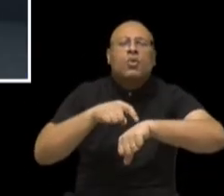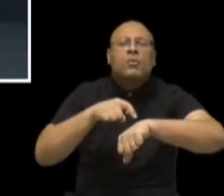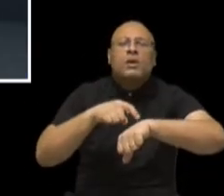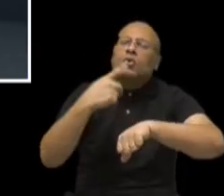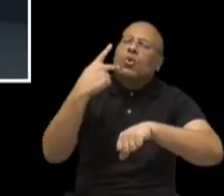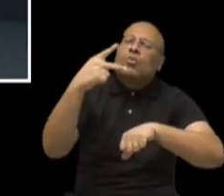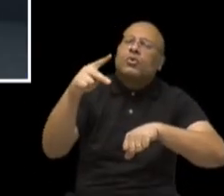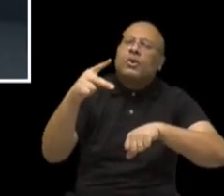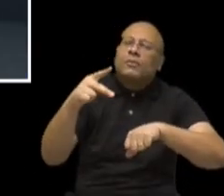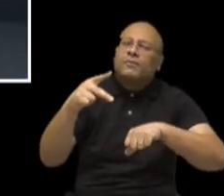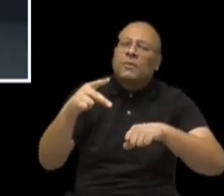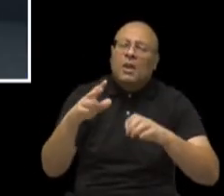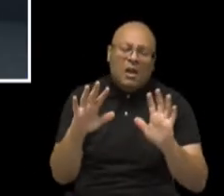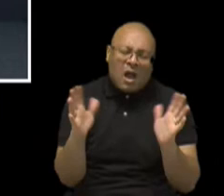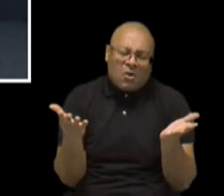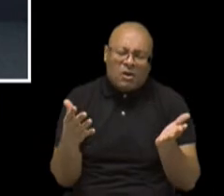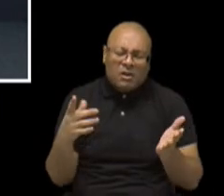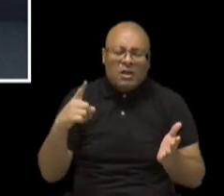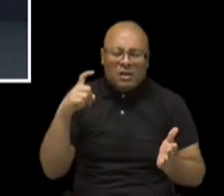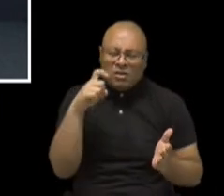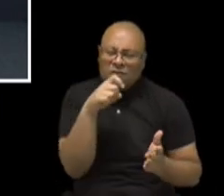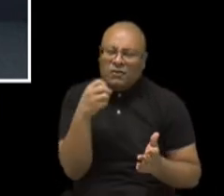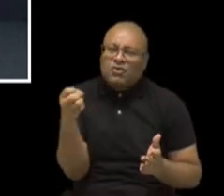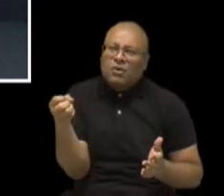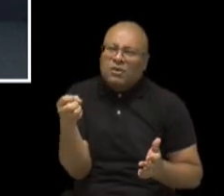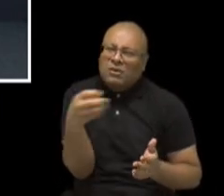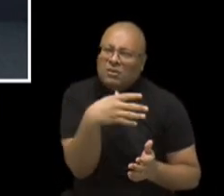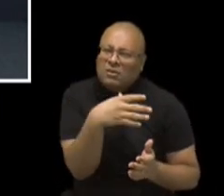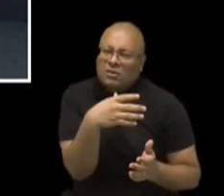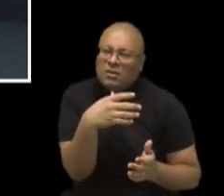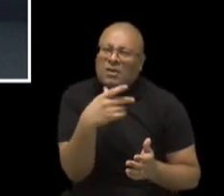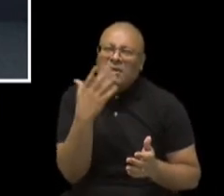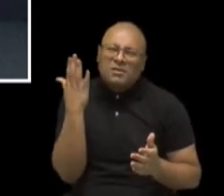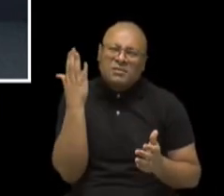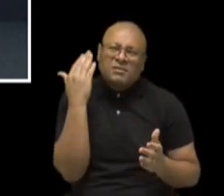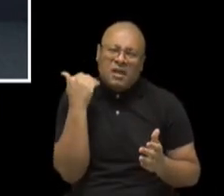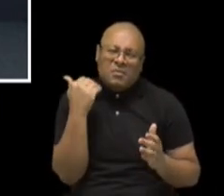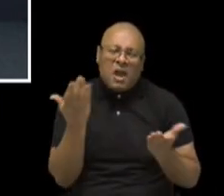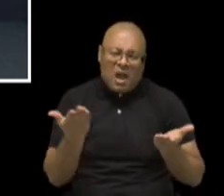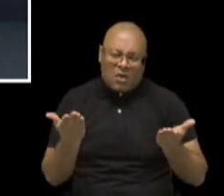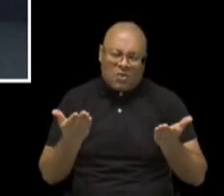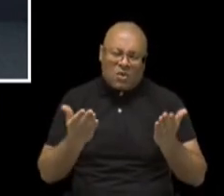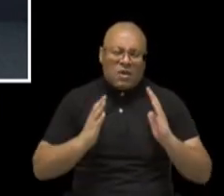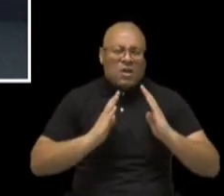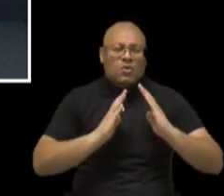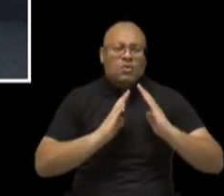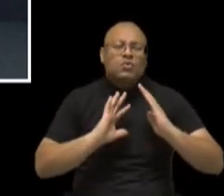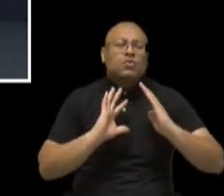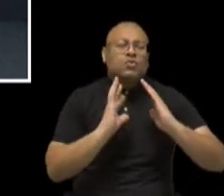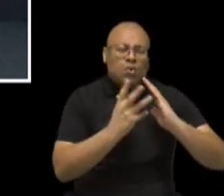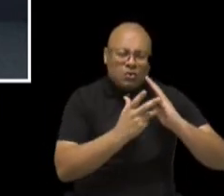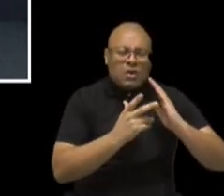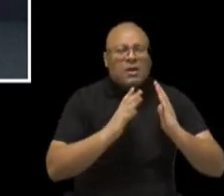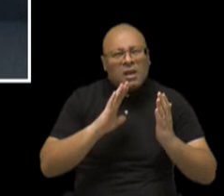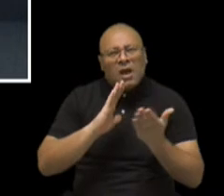it's hard to know if we're going to another confinement or not. We certainly have tighter rules.